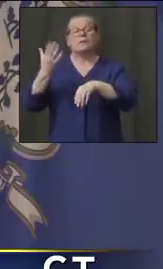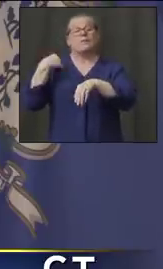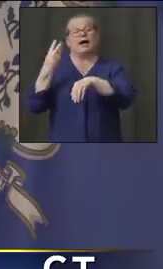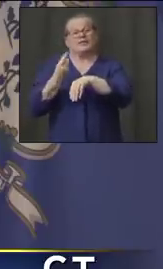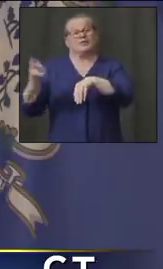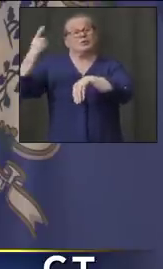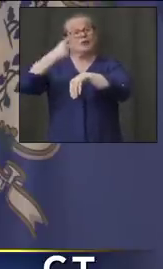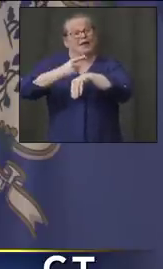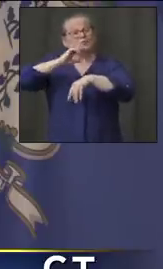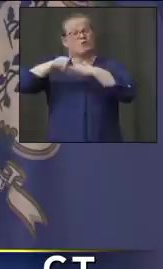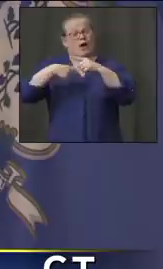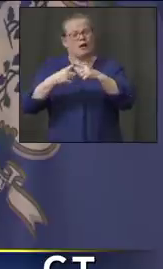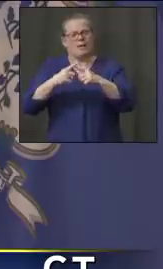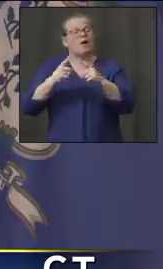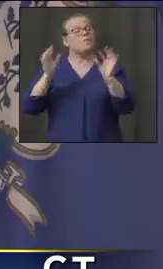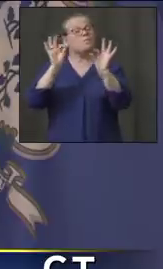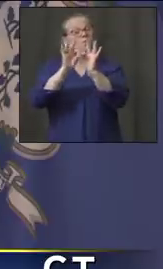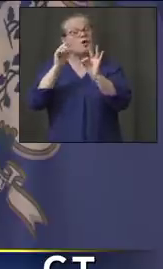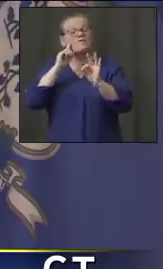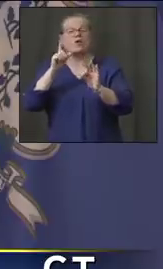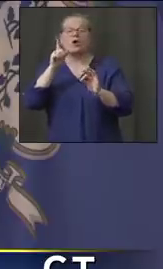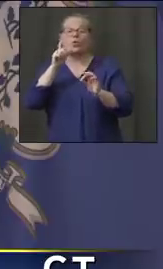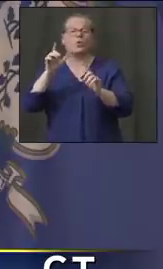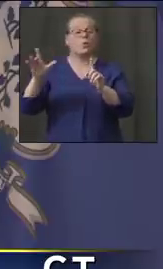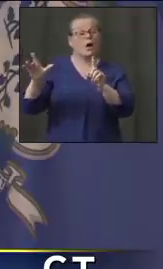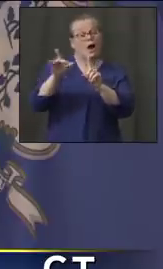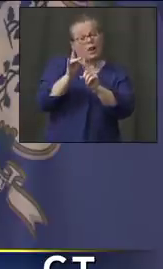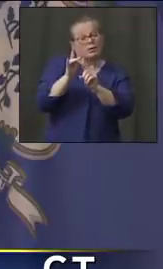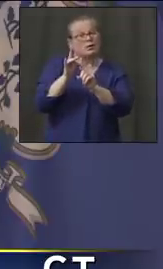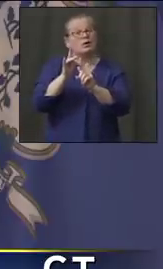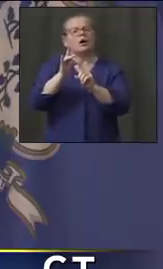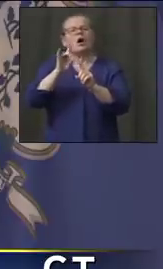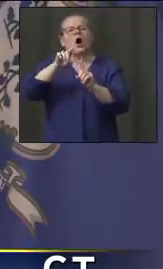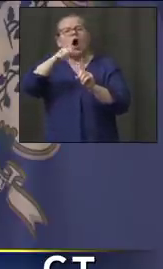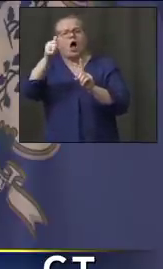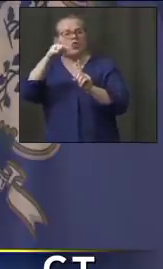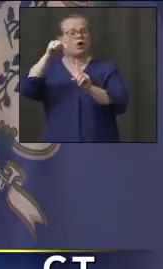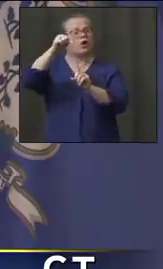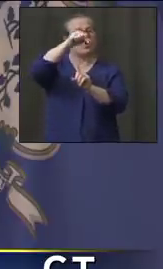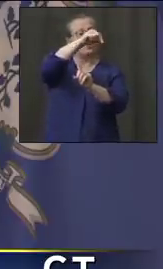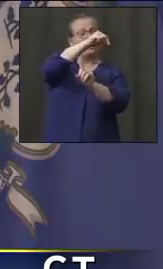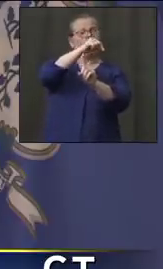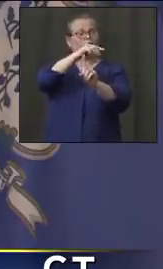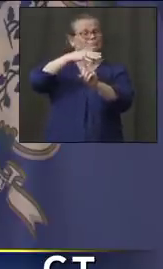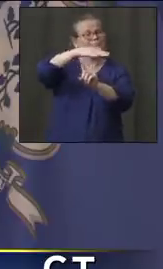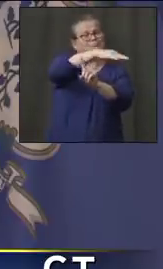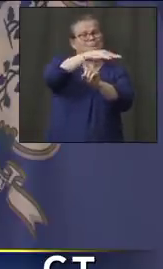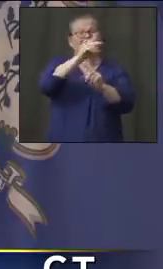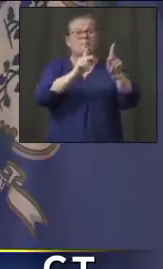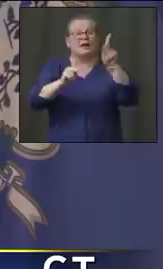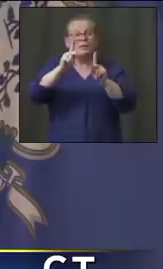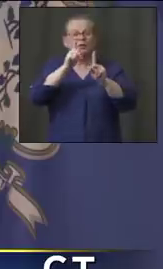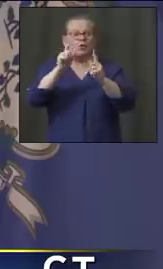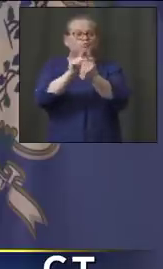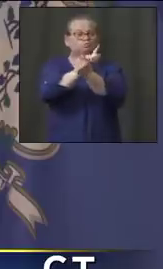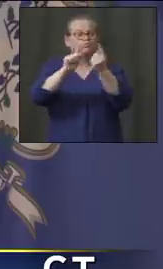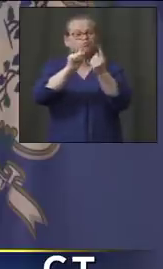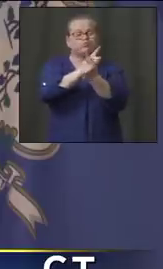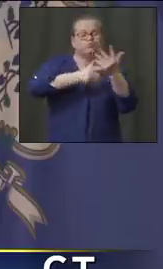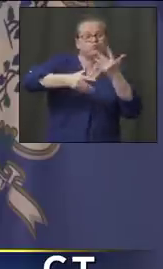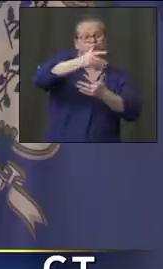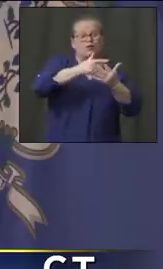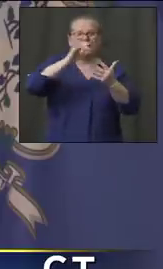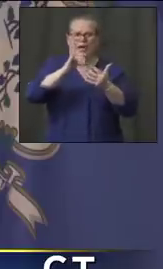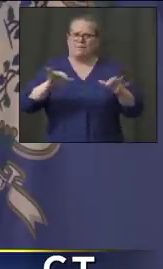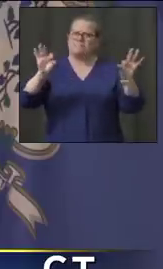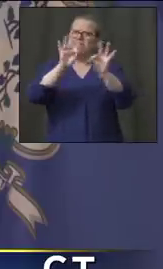how we're ramping that up, hundreds of people making those calls. Again, give the consumer confidence that if